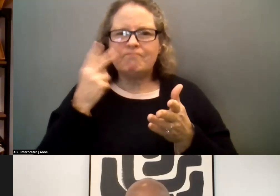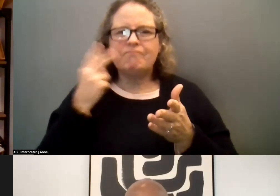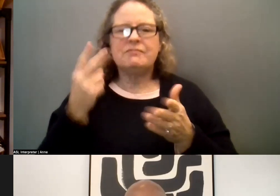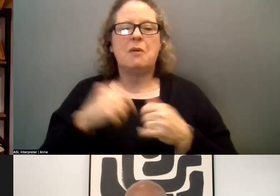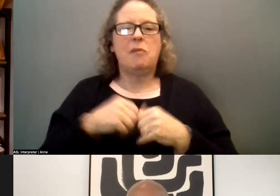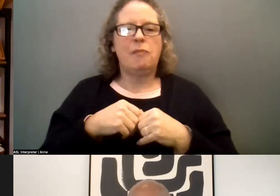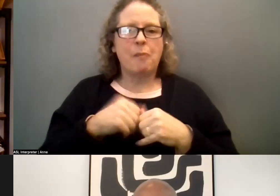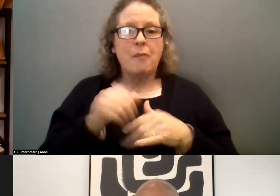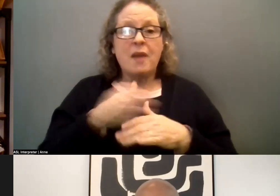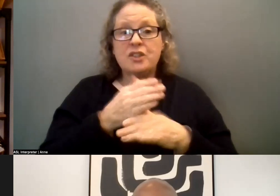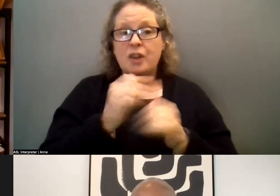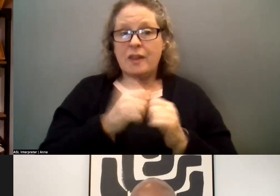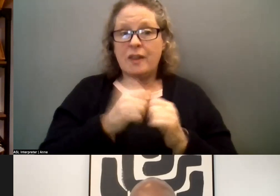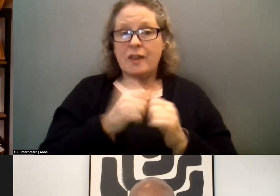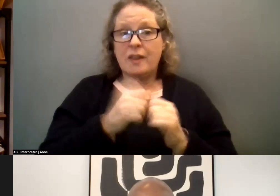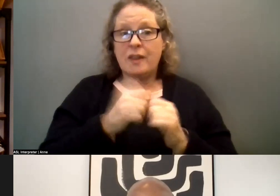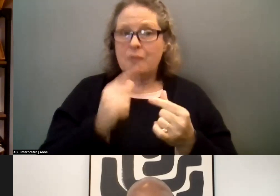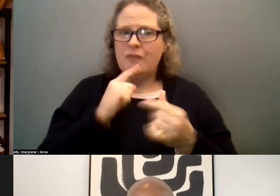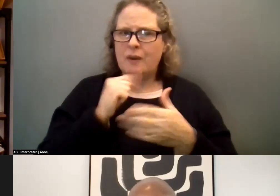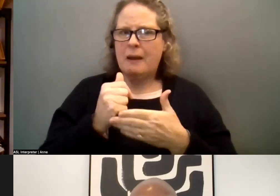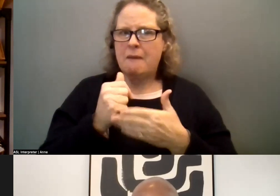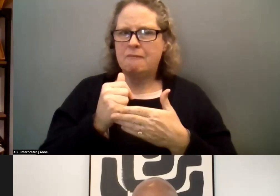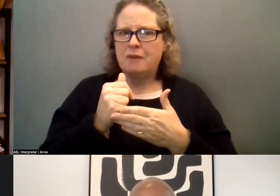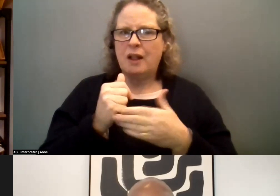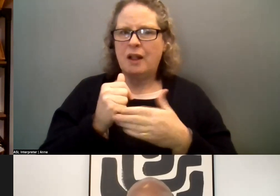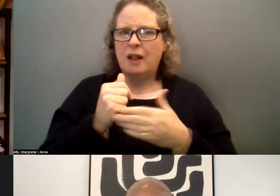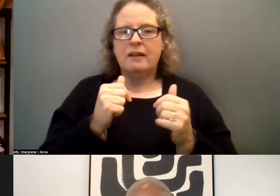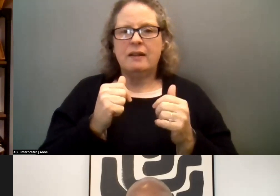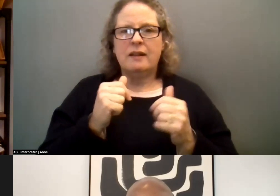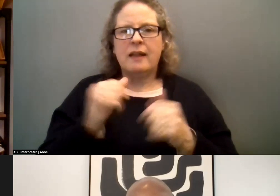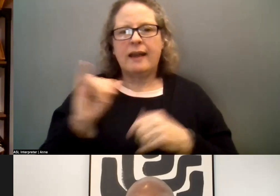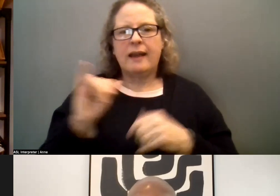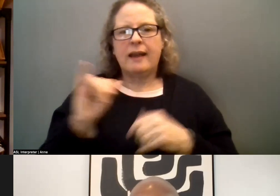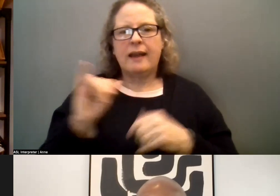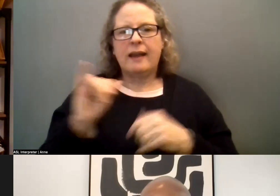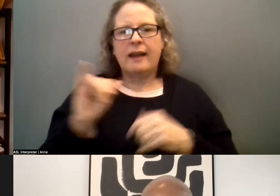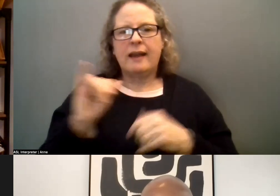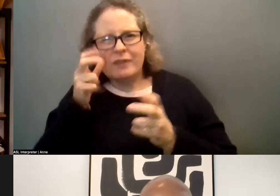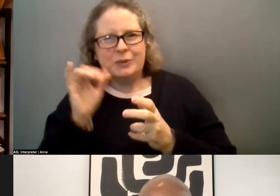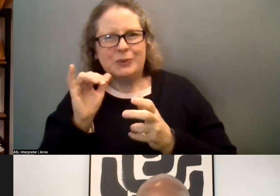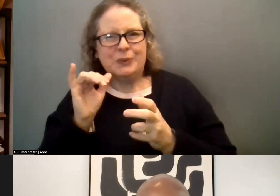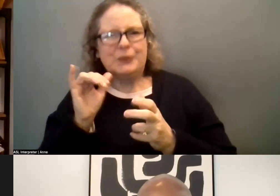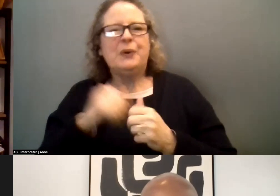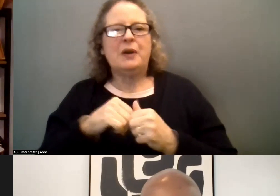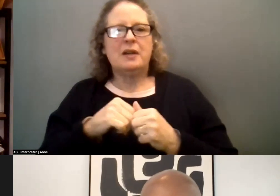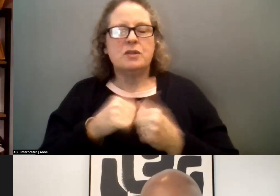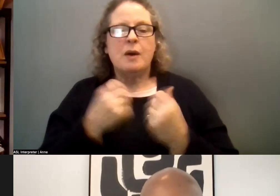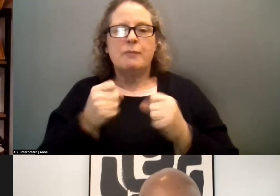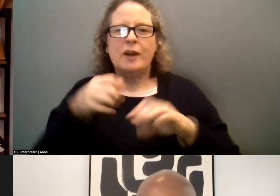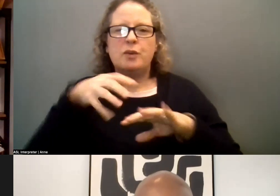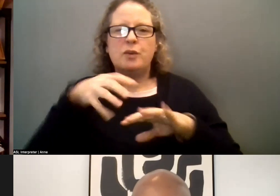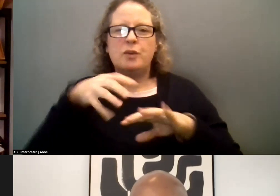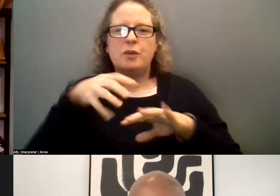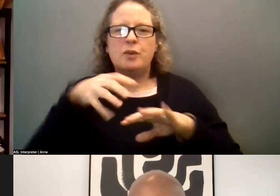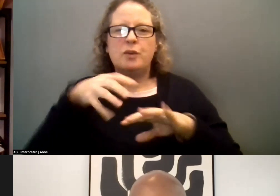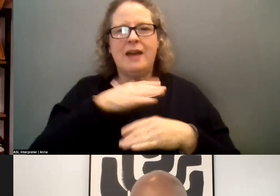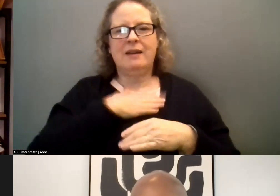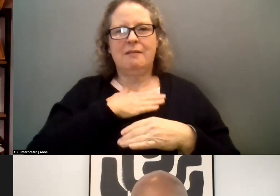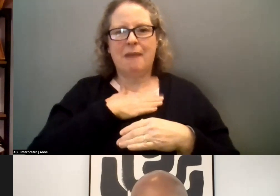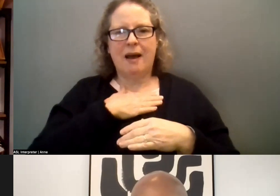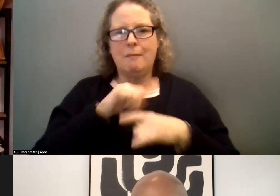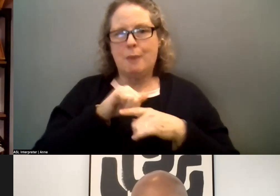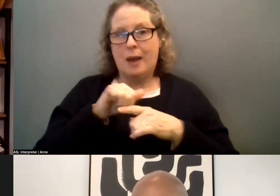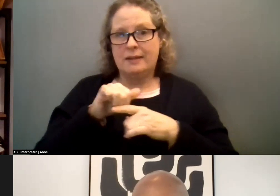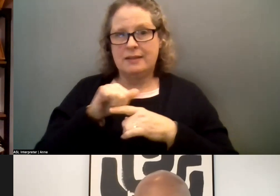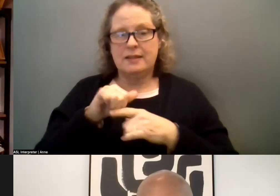was really helpful to me, and I'm still working on like embedding that into my practice. Yeah, Uh, and and just to say that, I'm